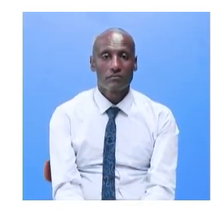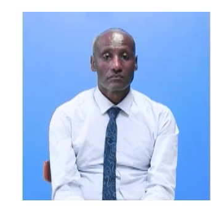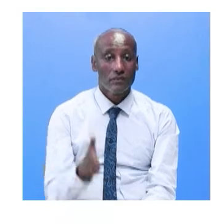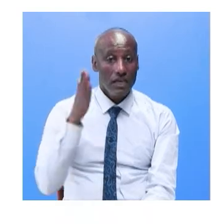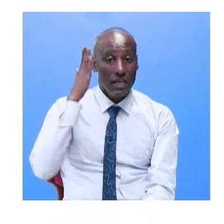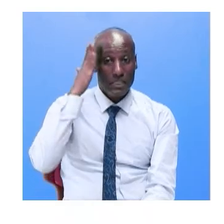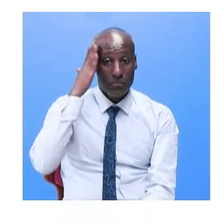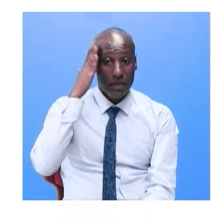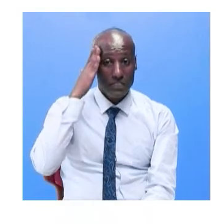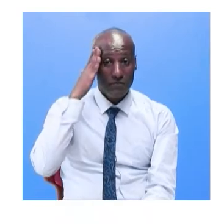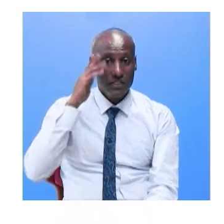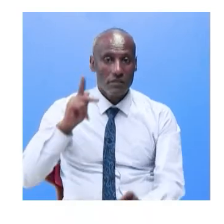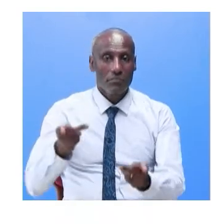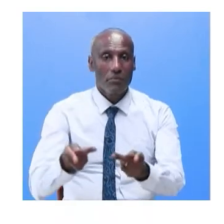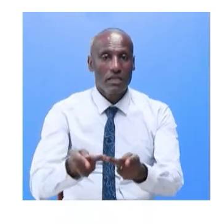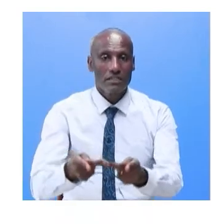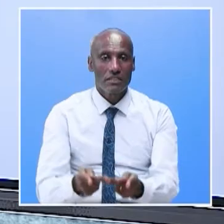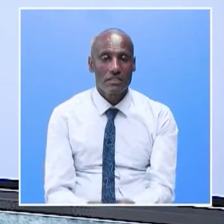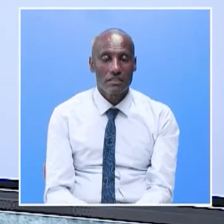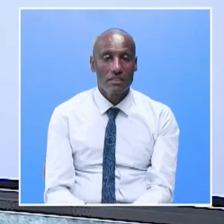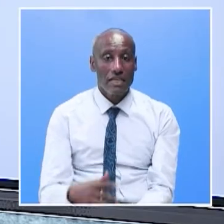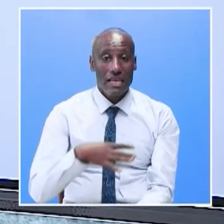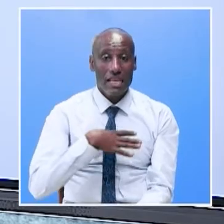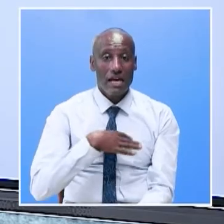specific places like